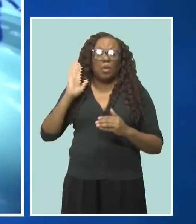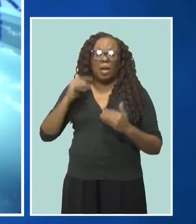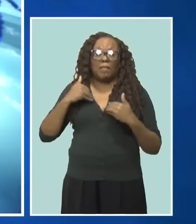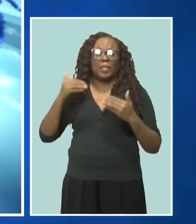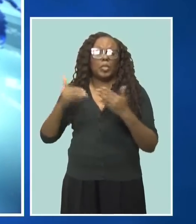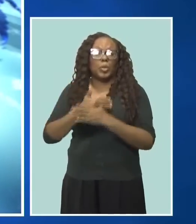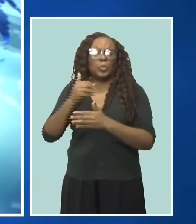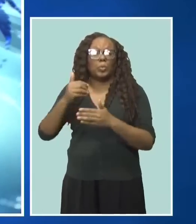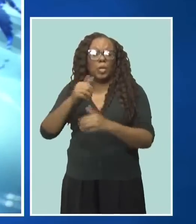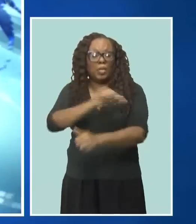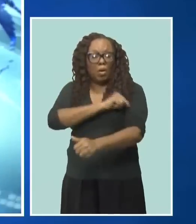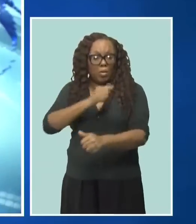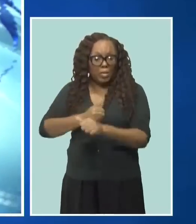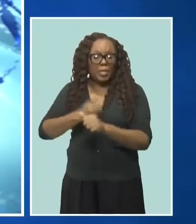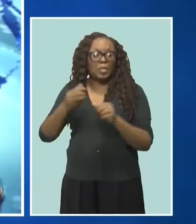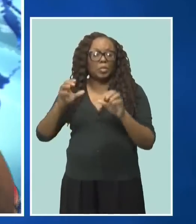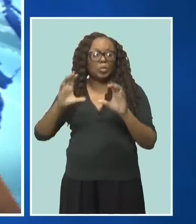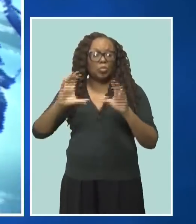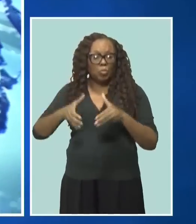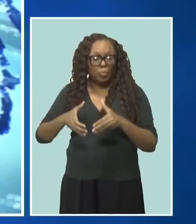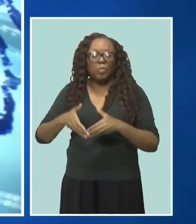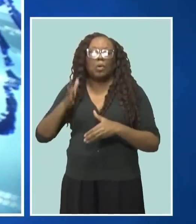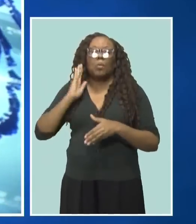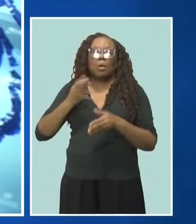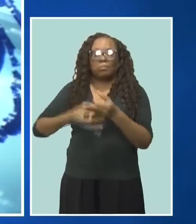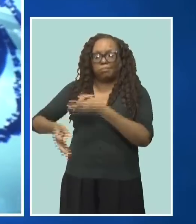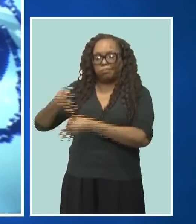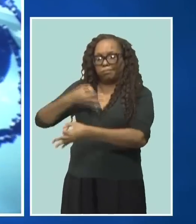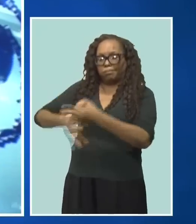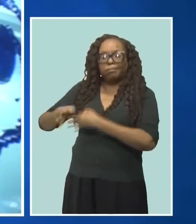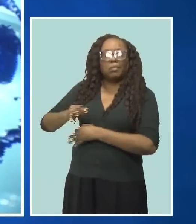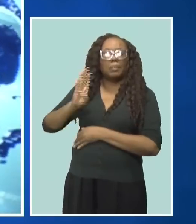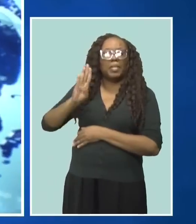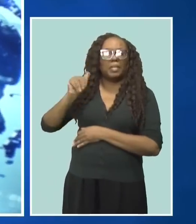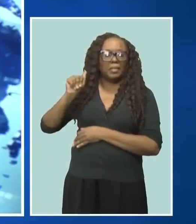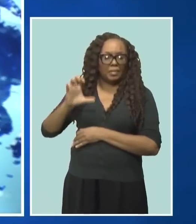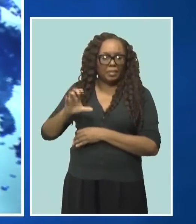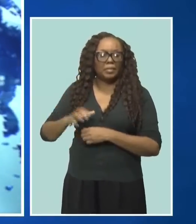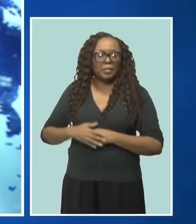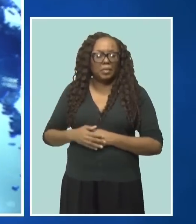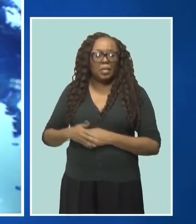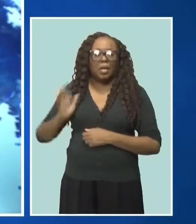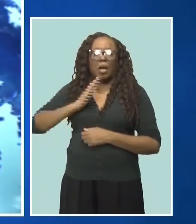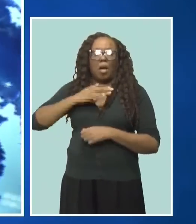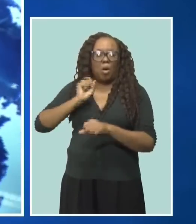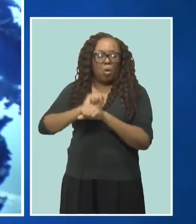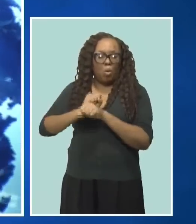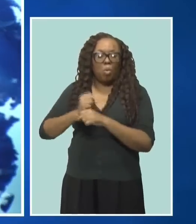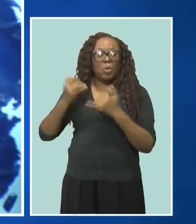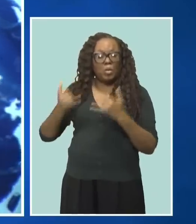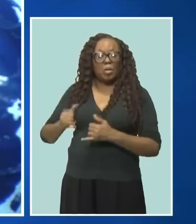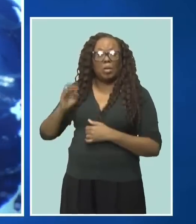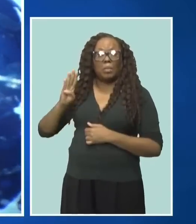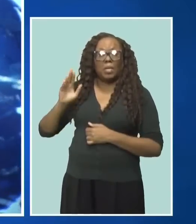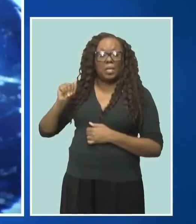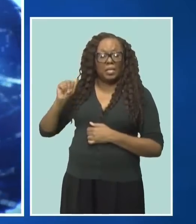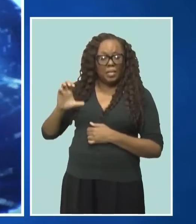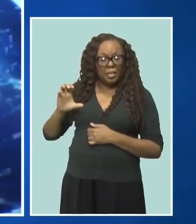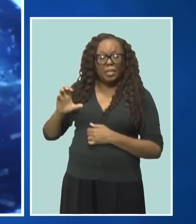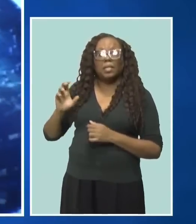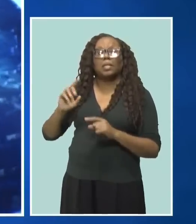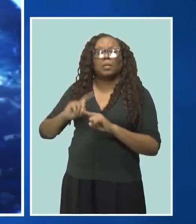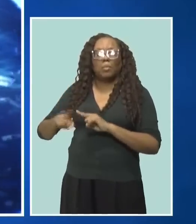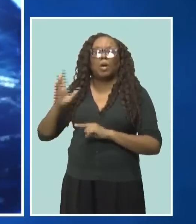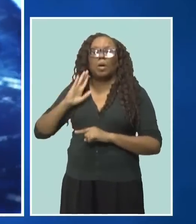it will be the body which will run the work that is currently being done by the Barbados Accreditation Council, as well as manage the